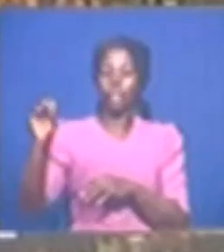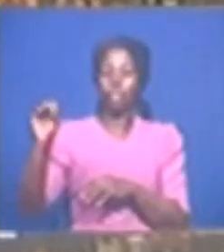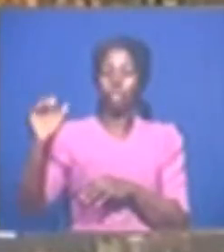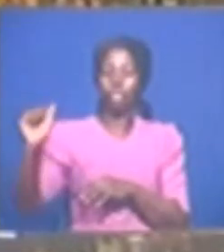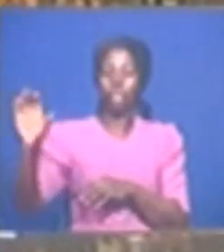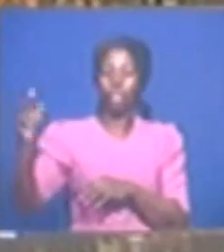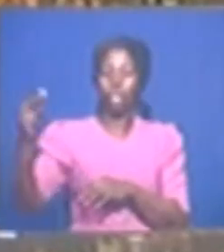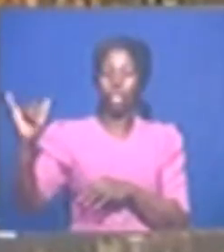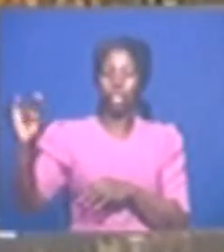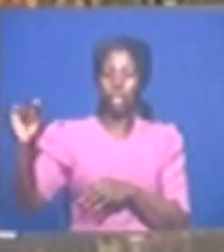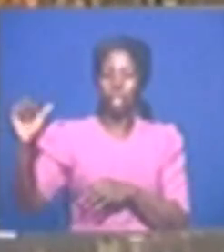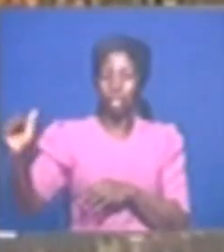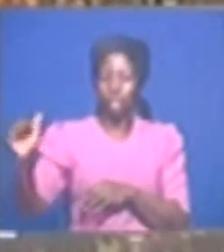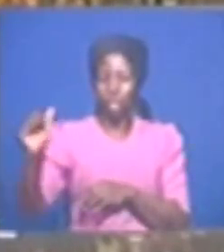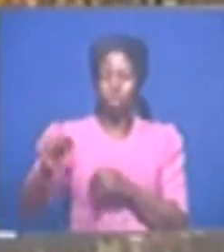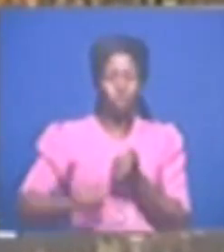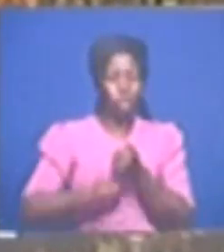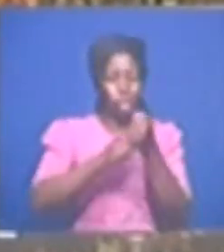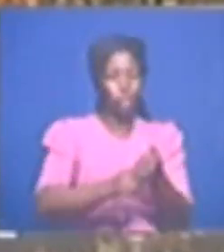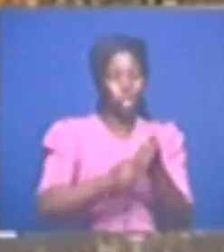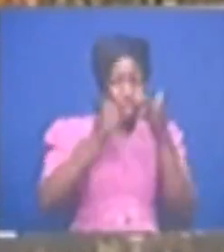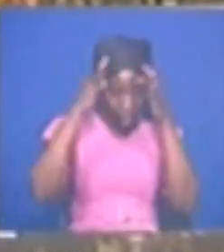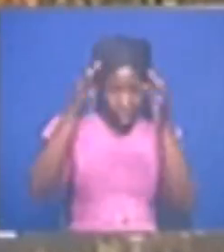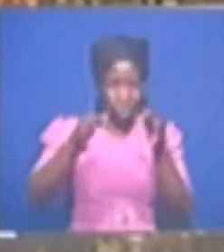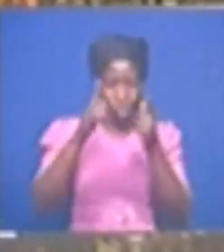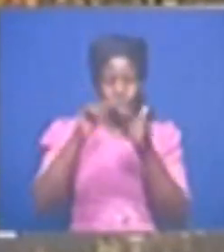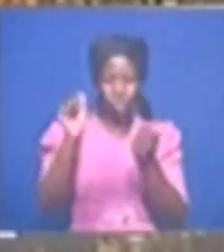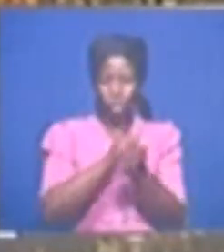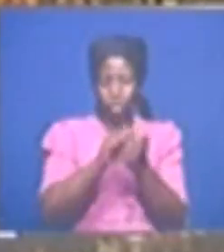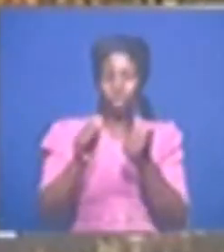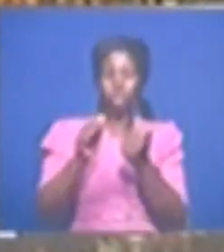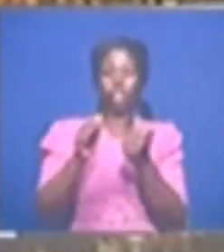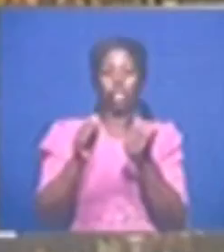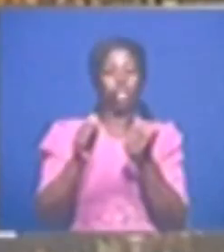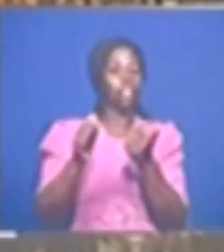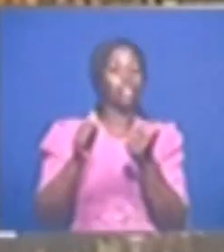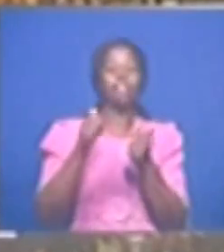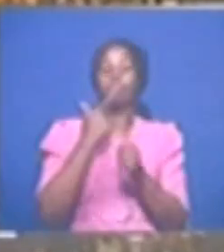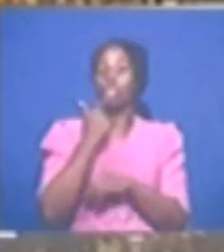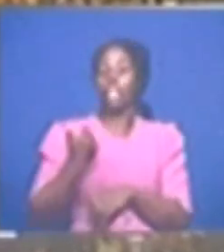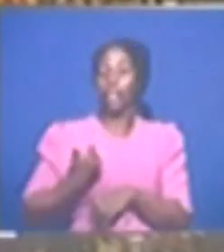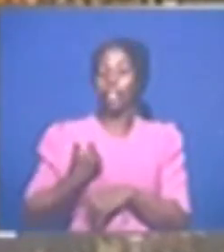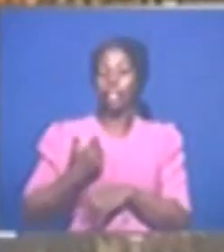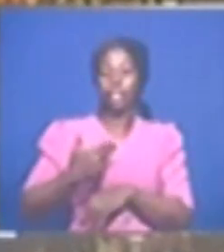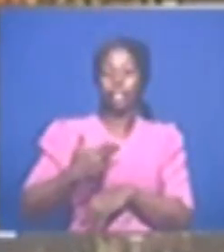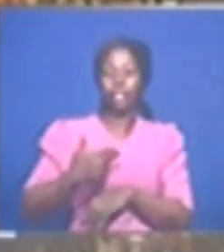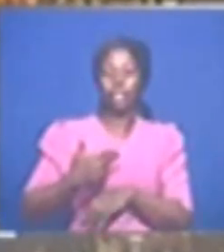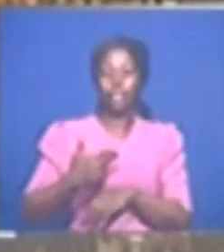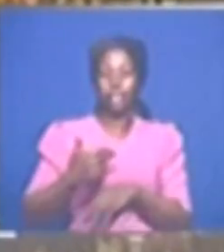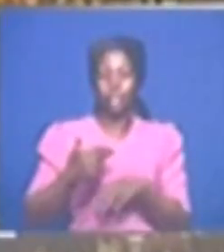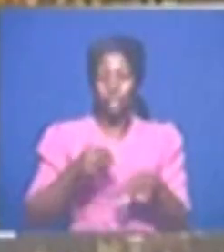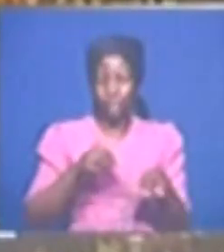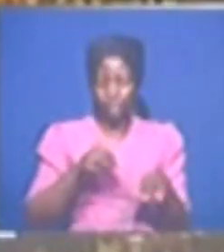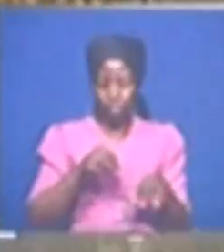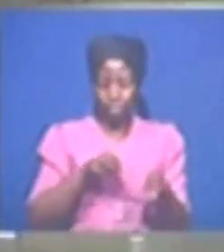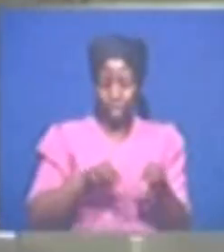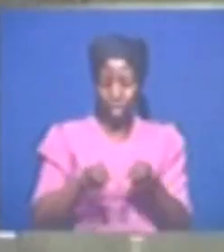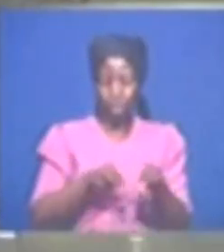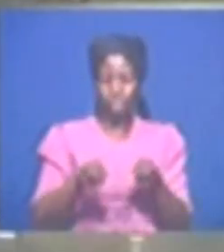support the move to disband the Moi Girls Board of Management is the question tonight. Well, in other news,